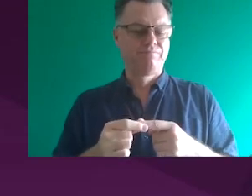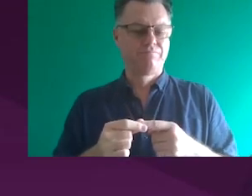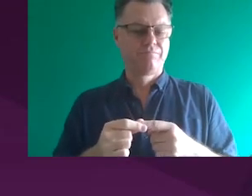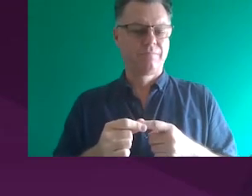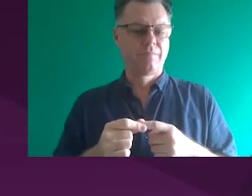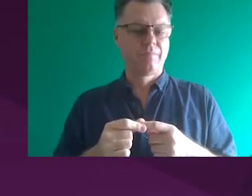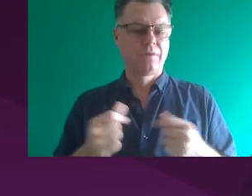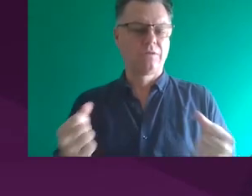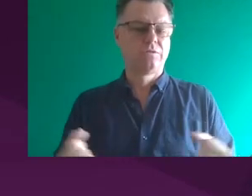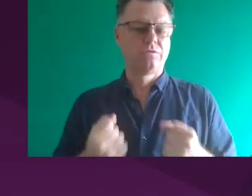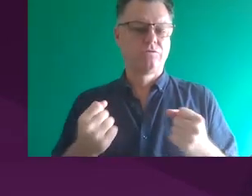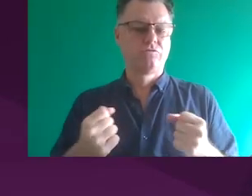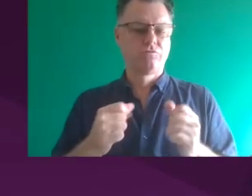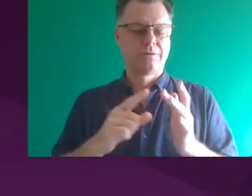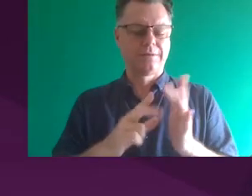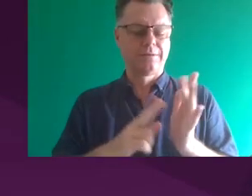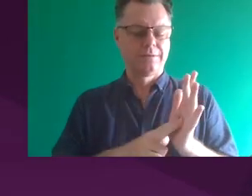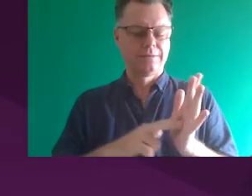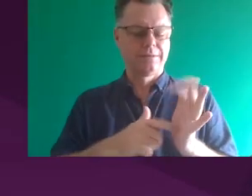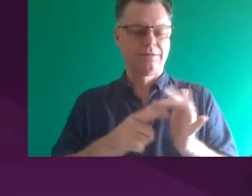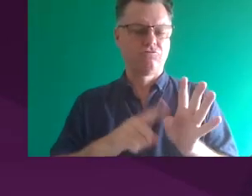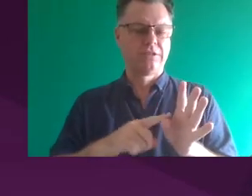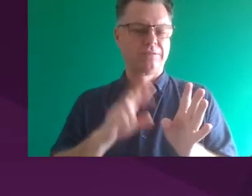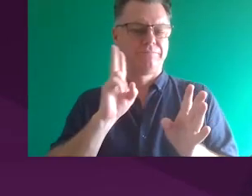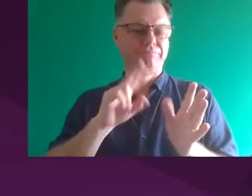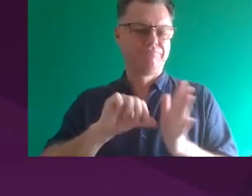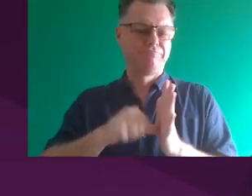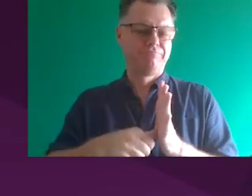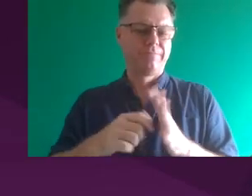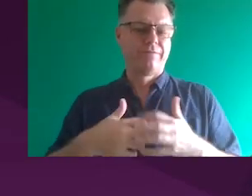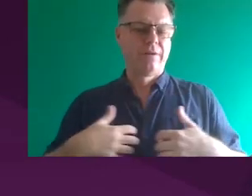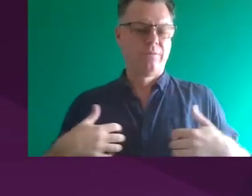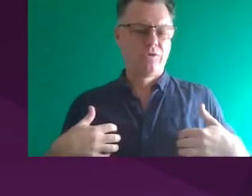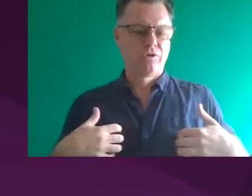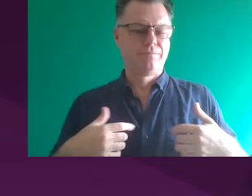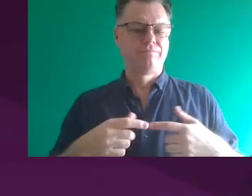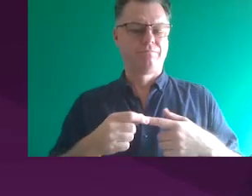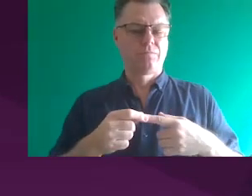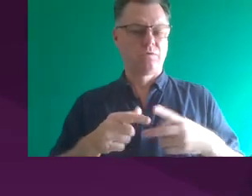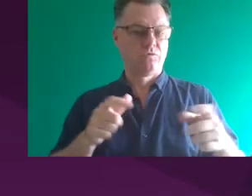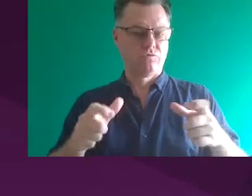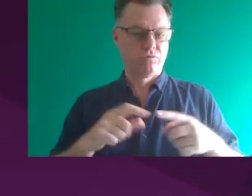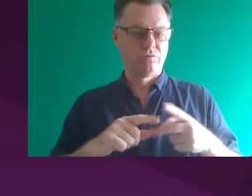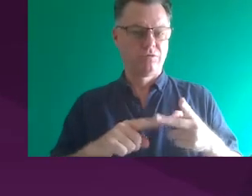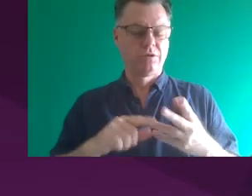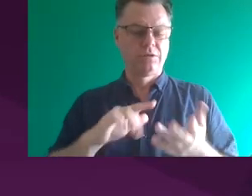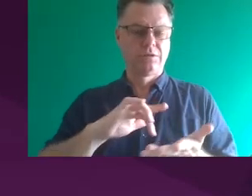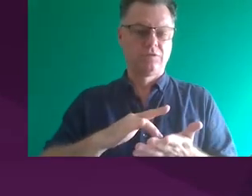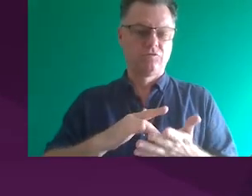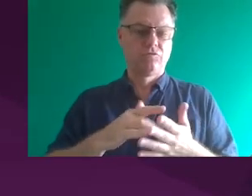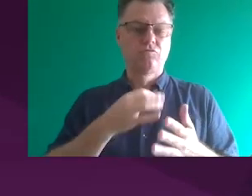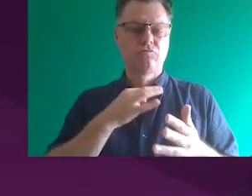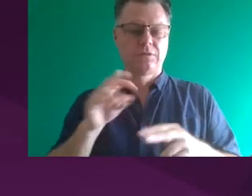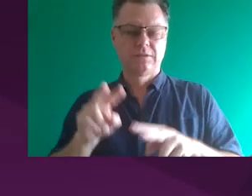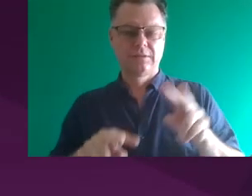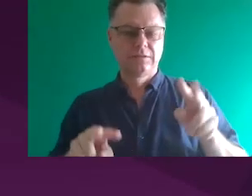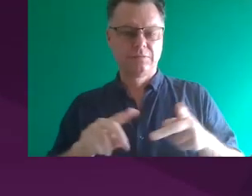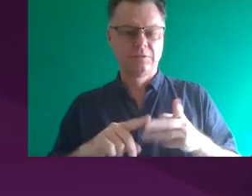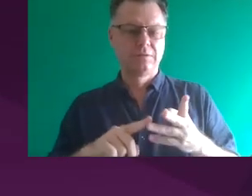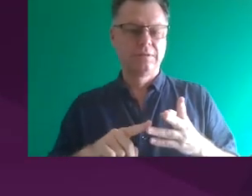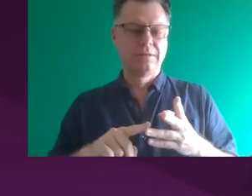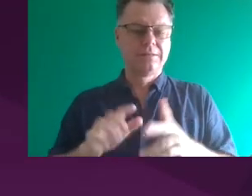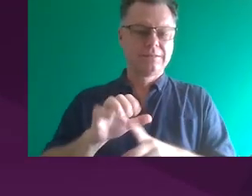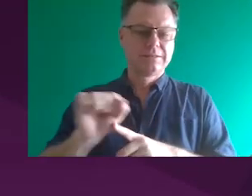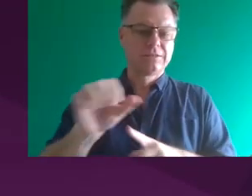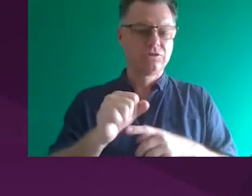consider. Corruption prevention starts with strong integrity frameworks and corruption controls. Ensure you have centralised and coordinated